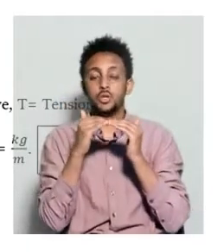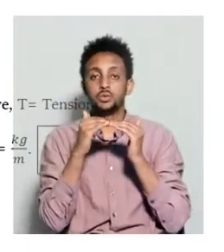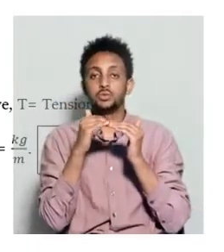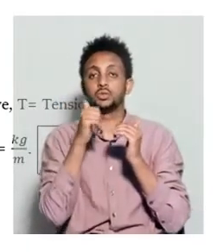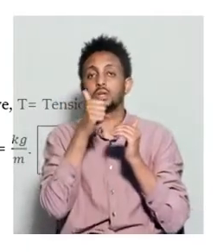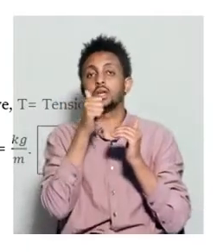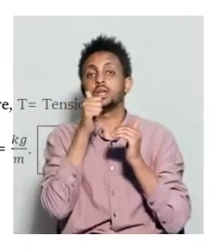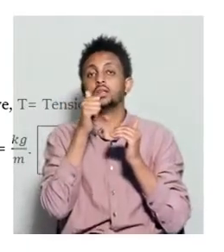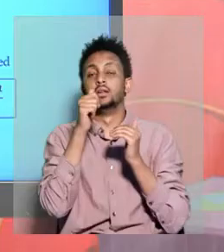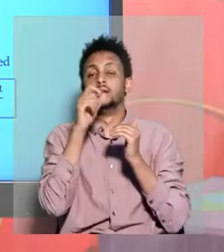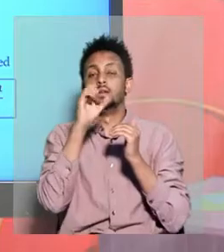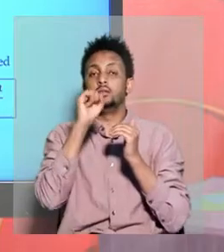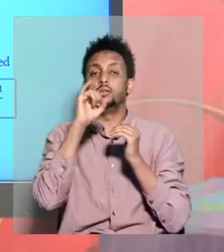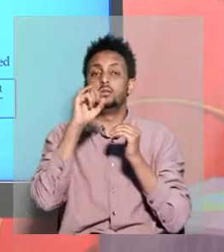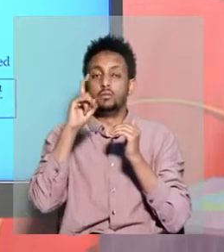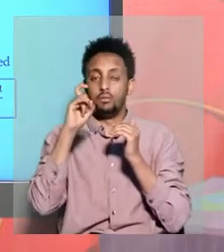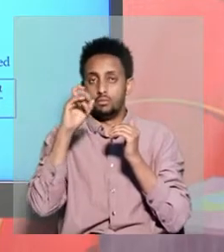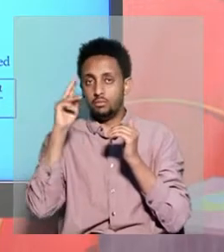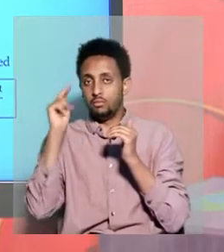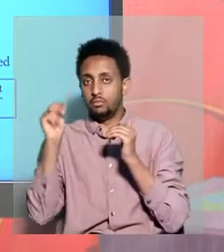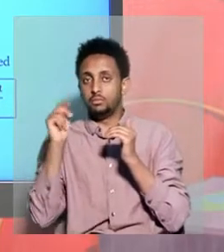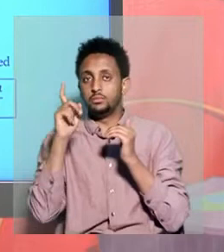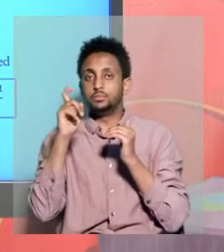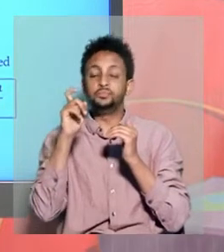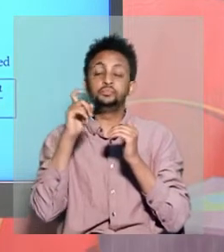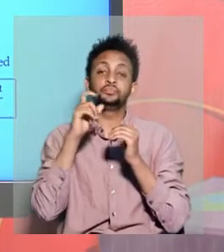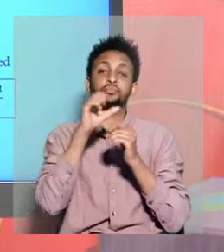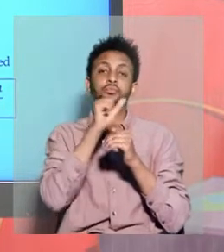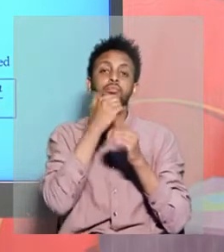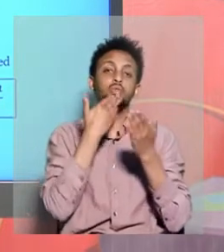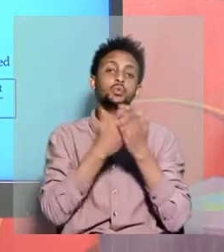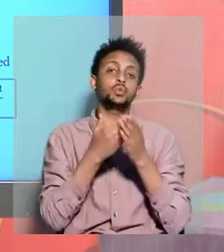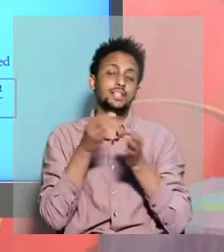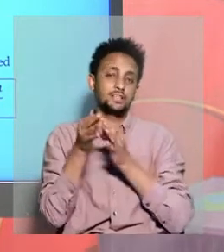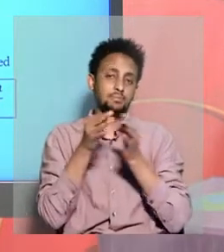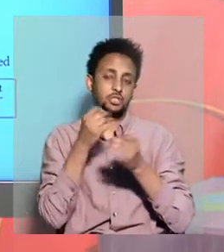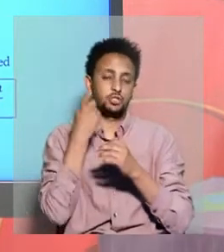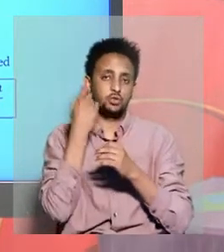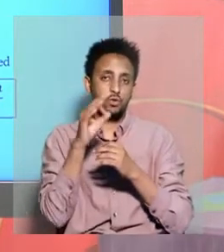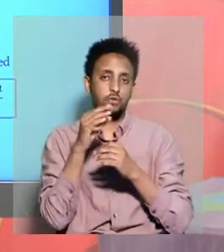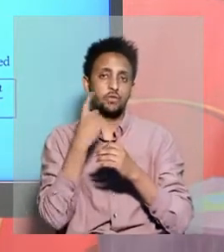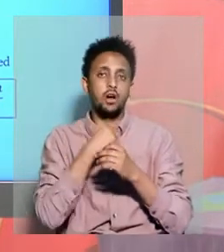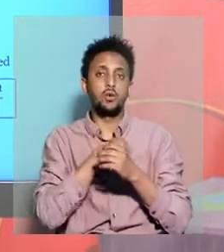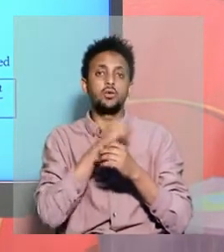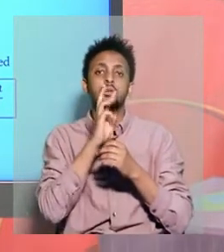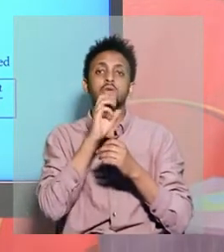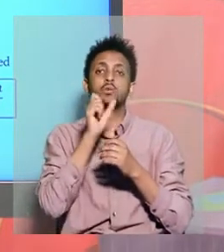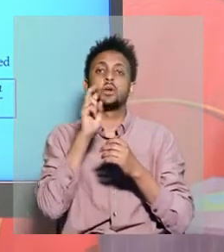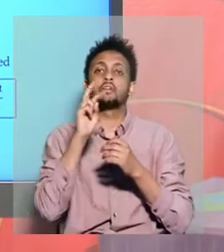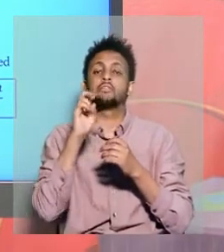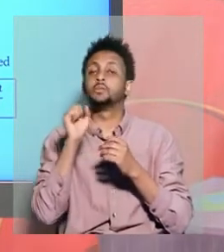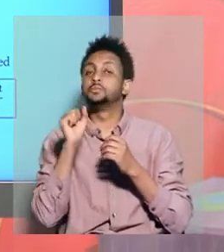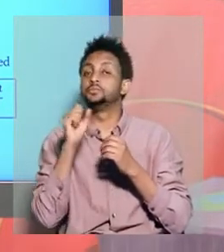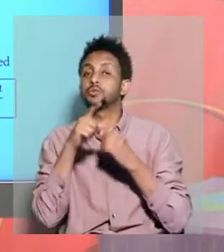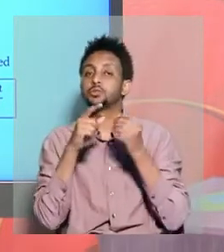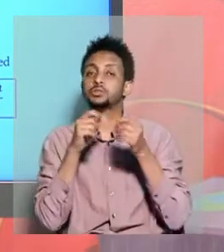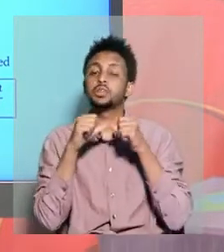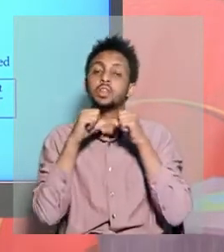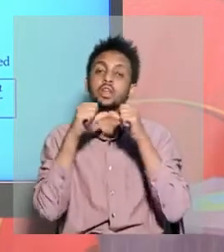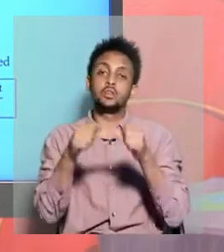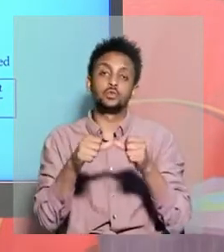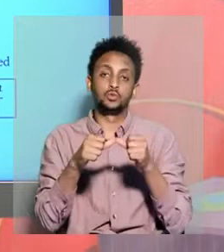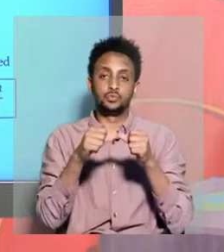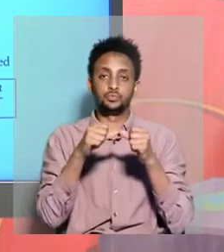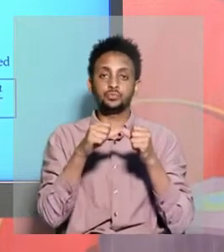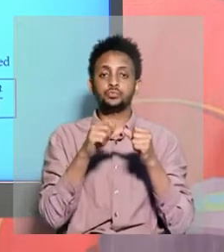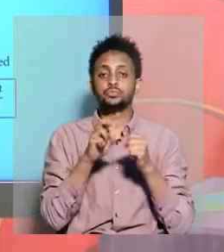a sine kx minus omega t is a good expression of our wave which is tending to